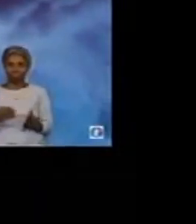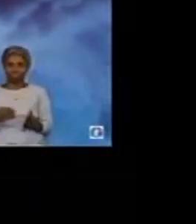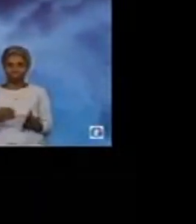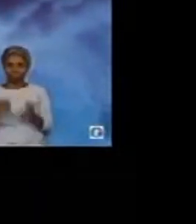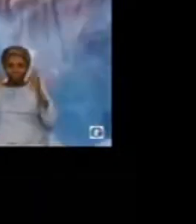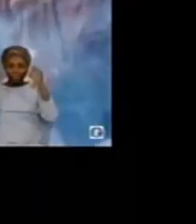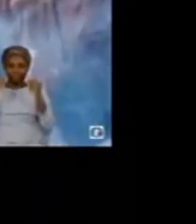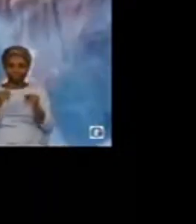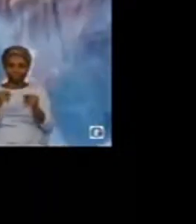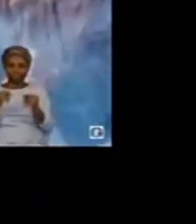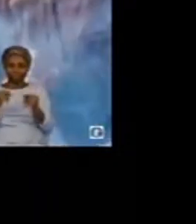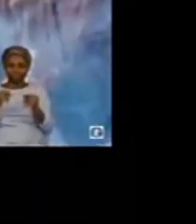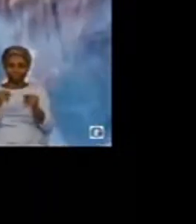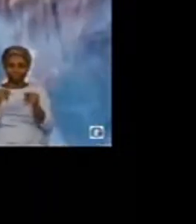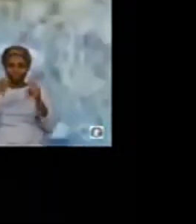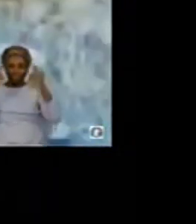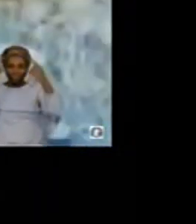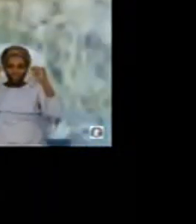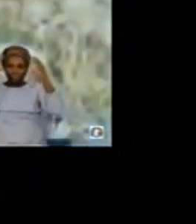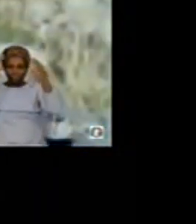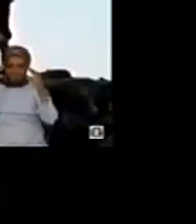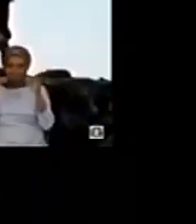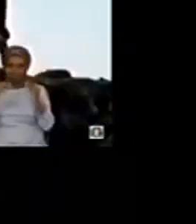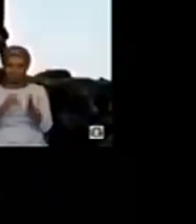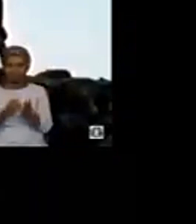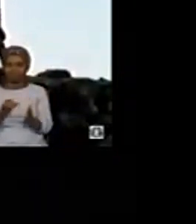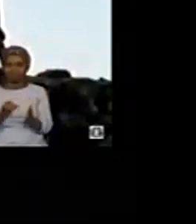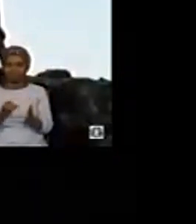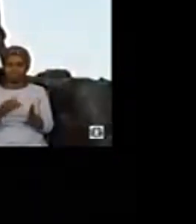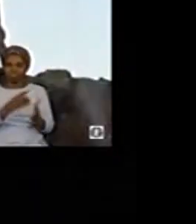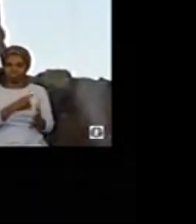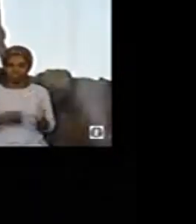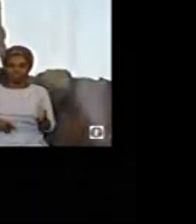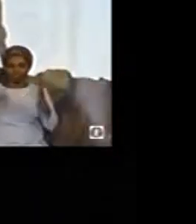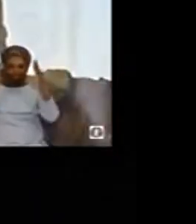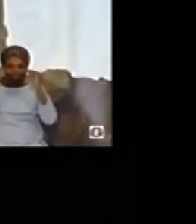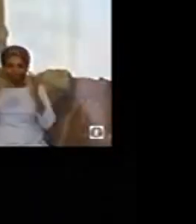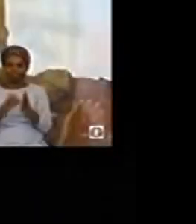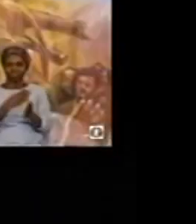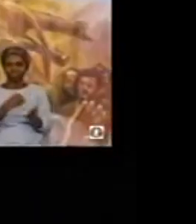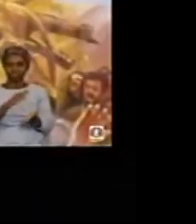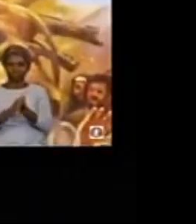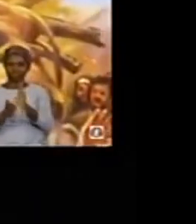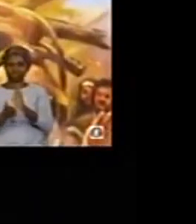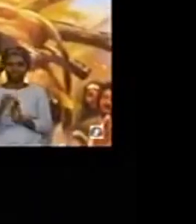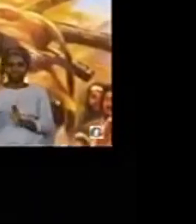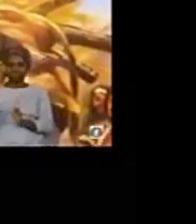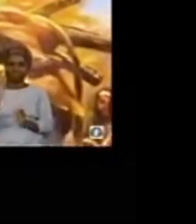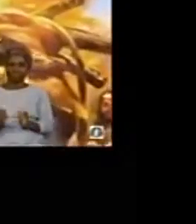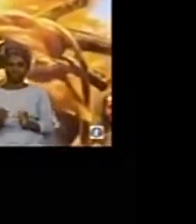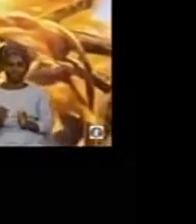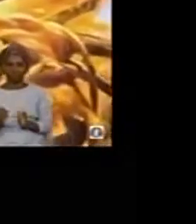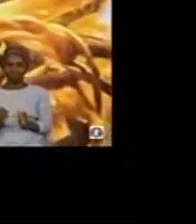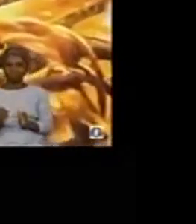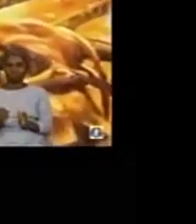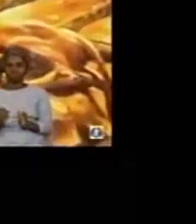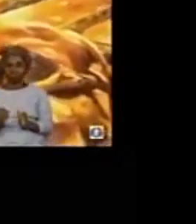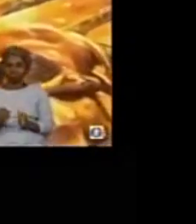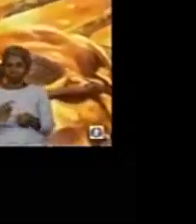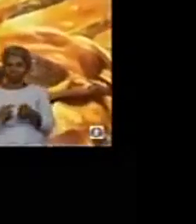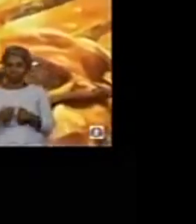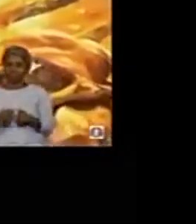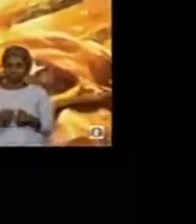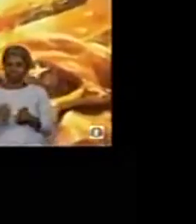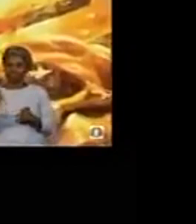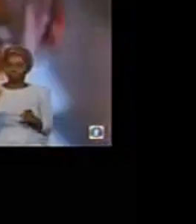and he went from hiding to leading. David experienced it and became God's beloved. Elijah experienced it and